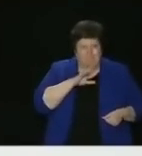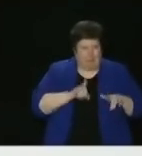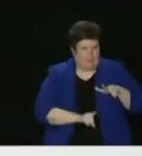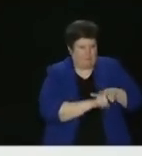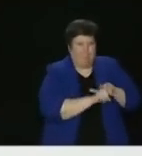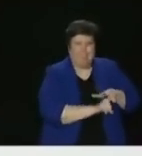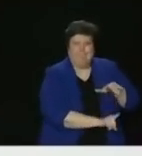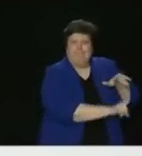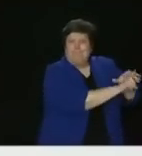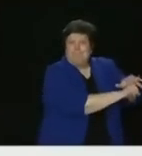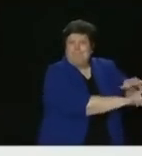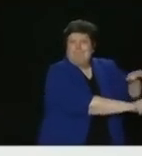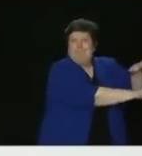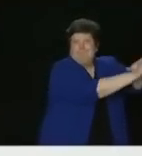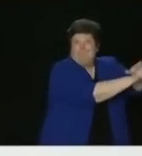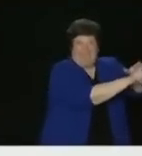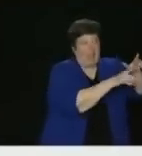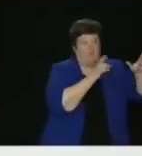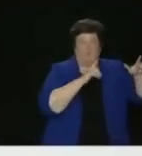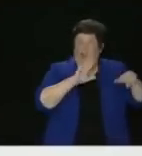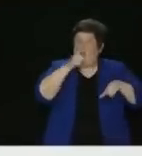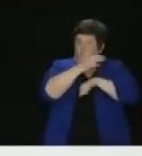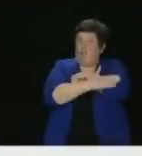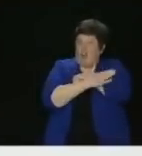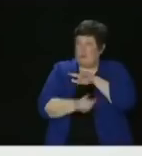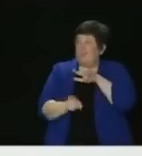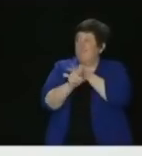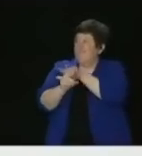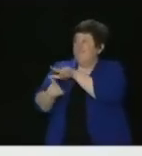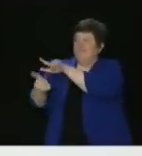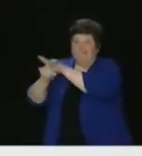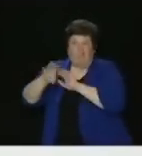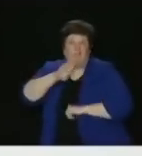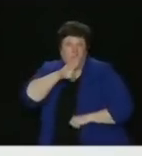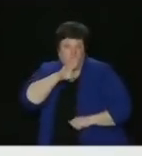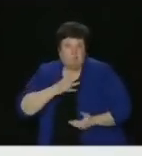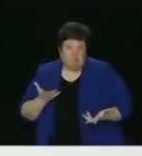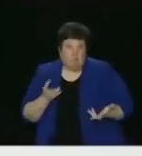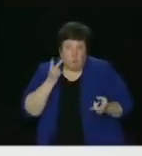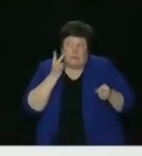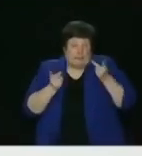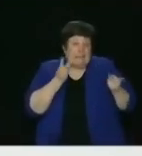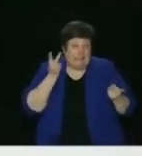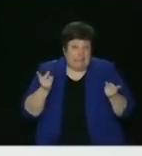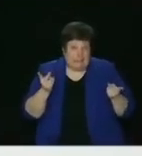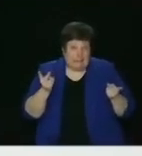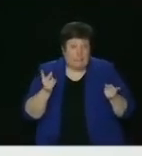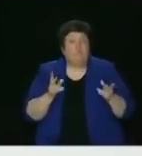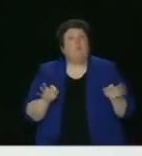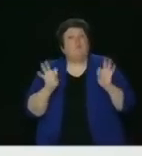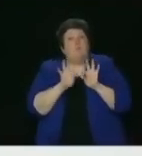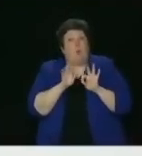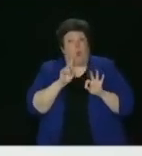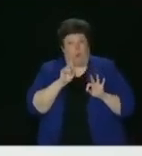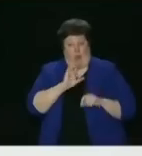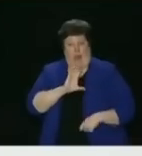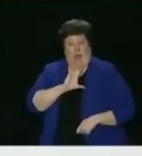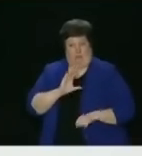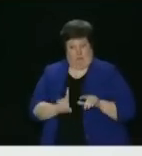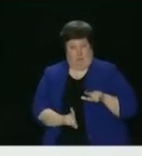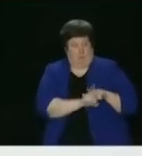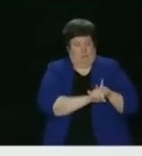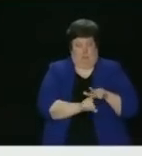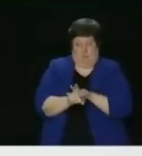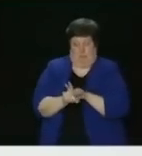country and indeed around the world. And it is important that the police of jurisdiction working with the